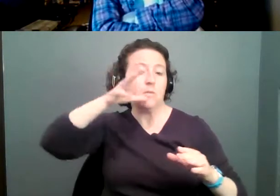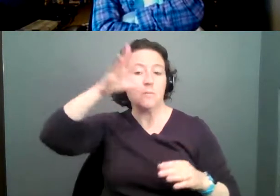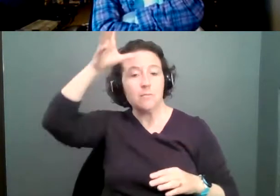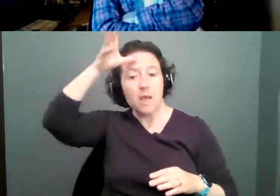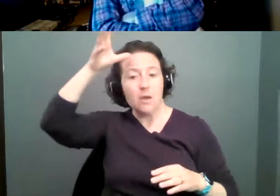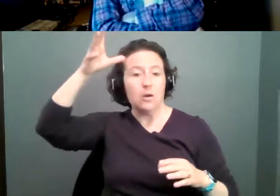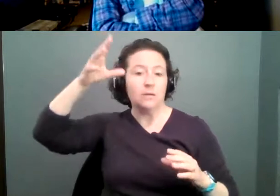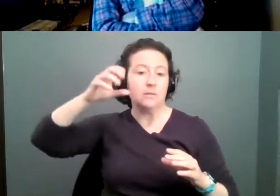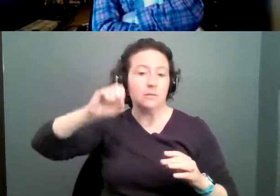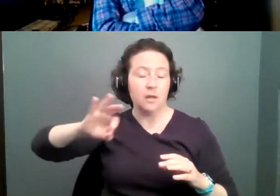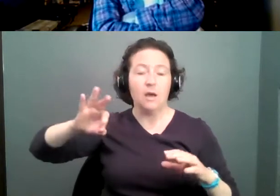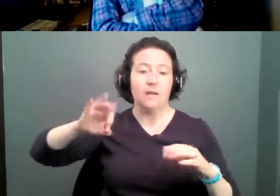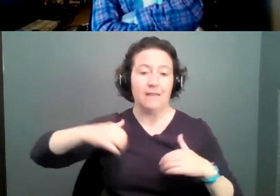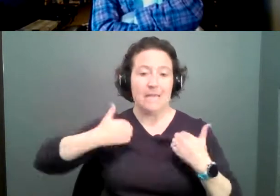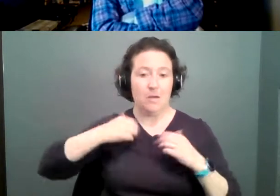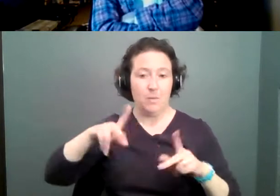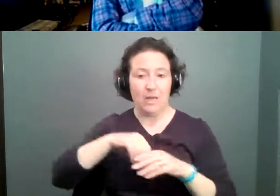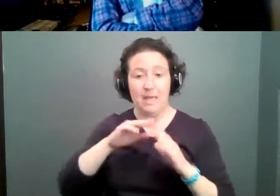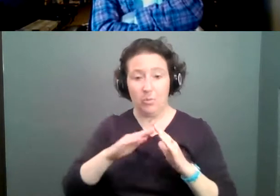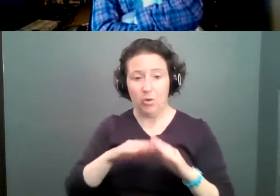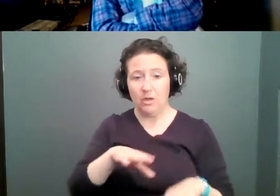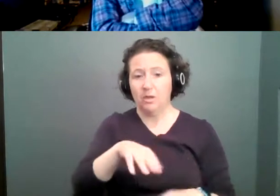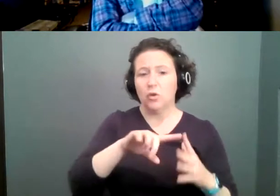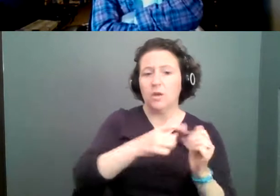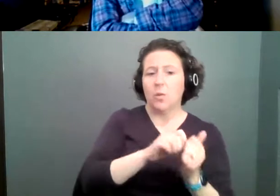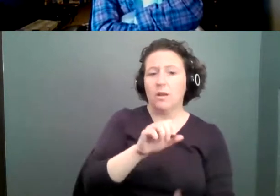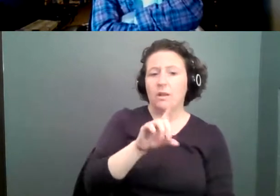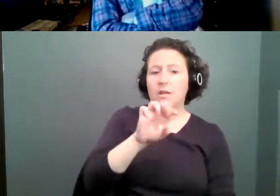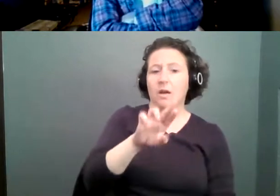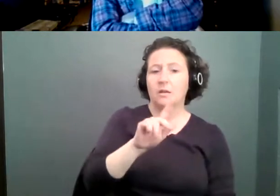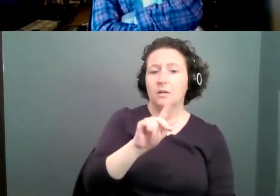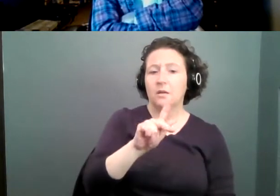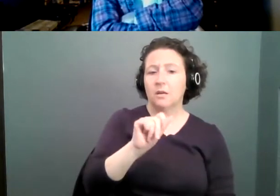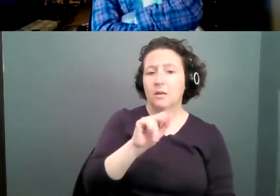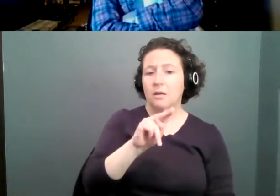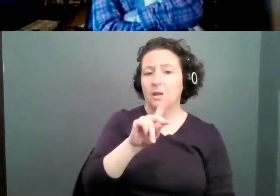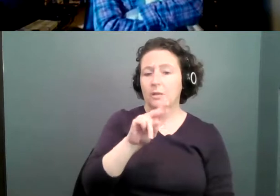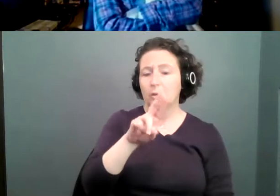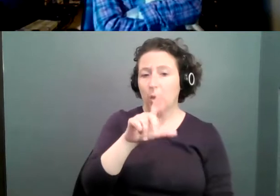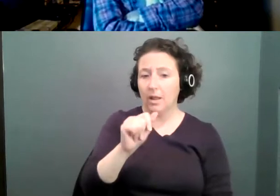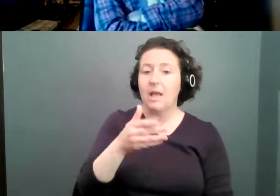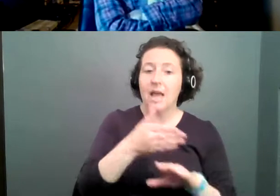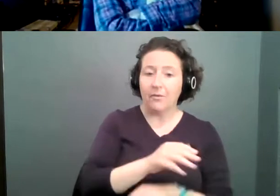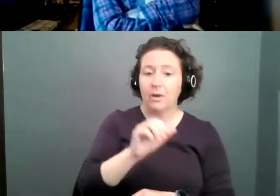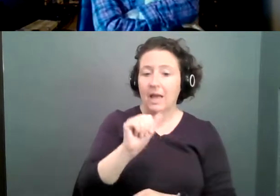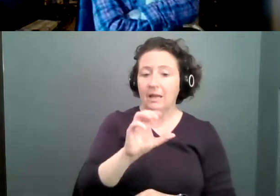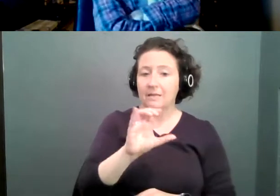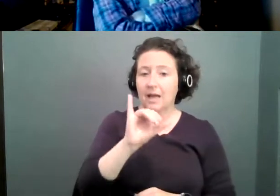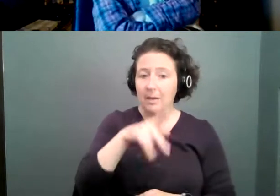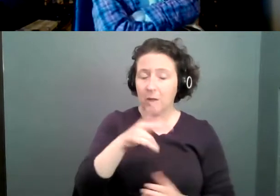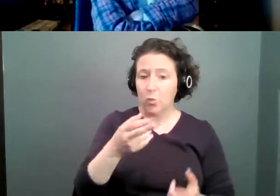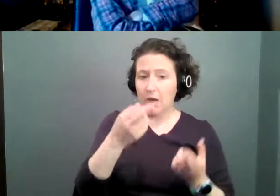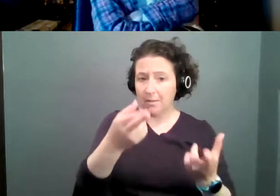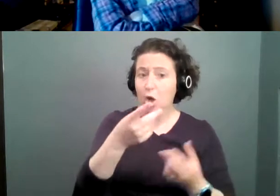our community. We can start with you, Dr. Kandula. After the ACIP recommendations, are